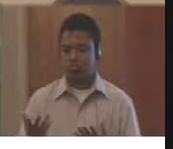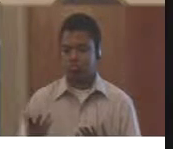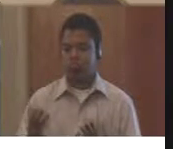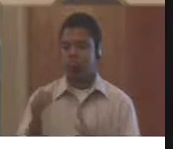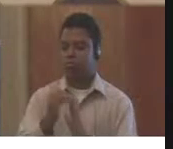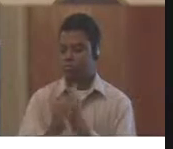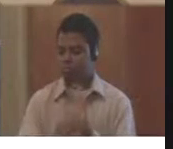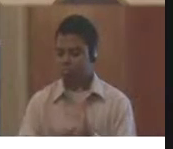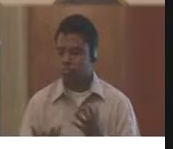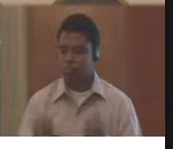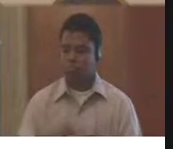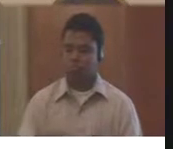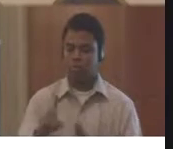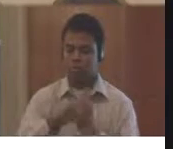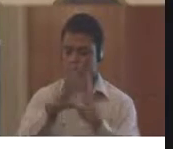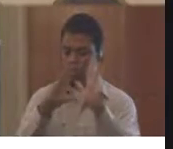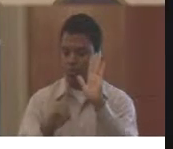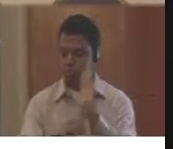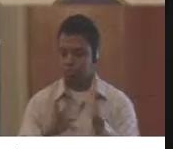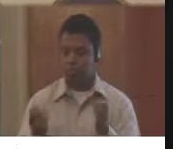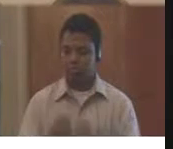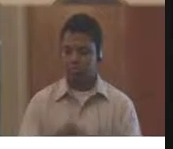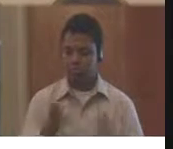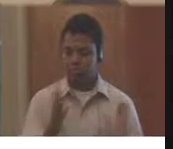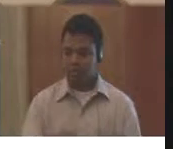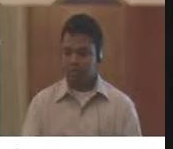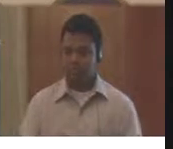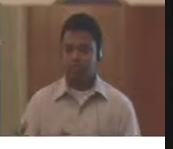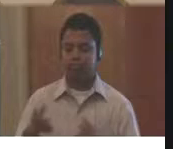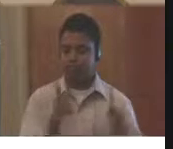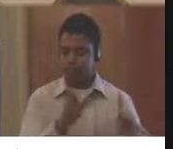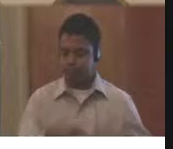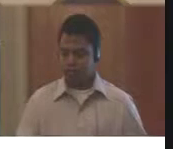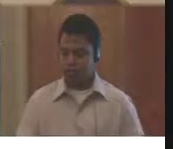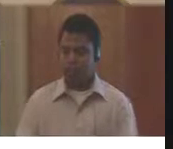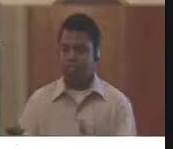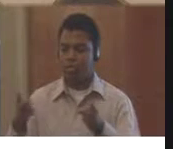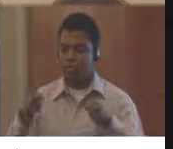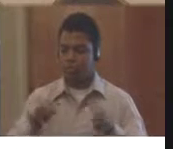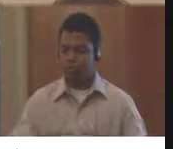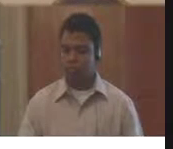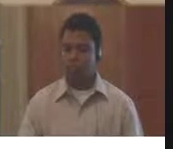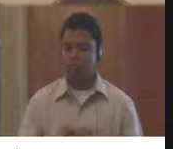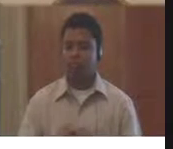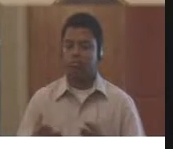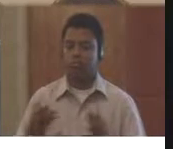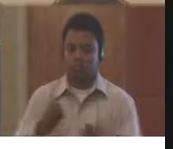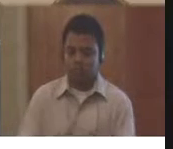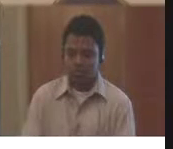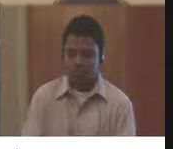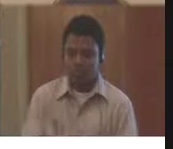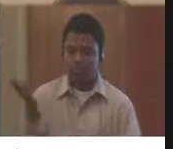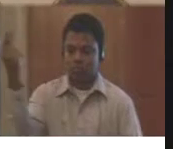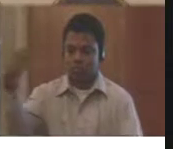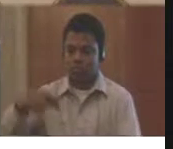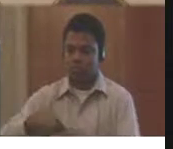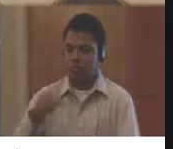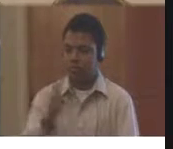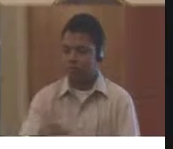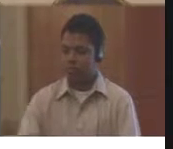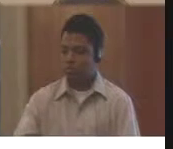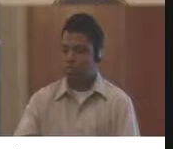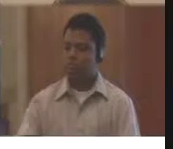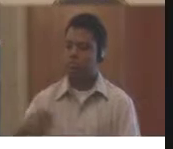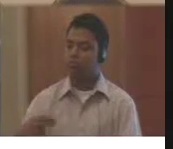regulatory relevant instruments, codes, and planning standards, as well as to achieve greater access